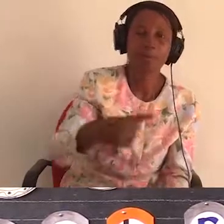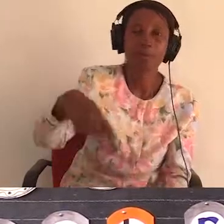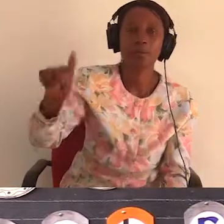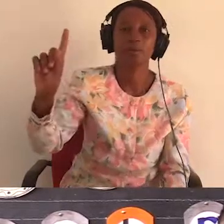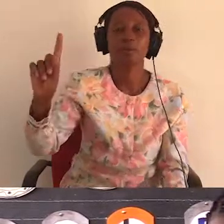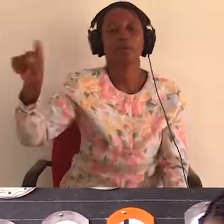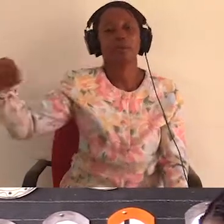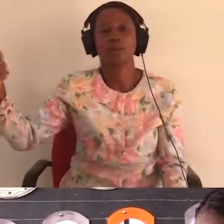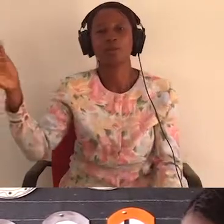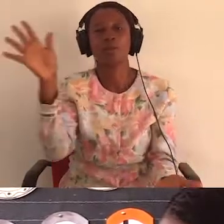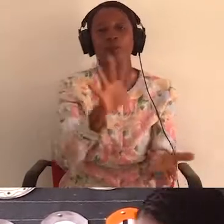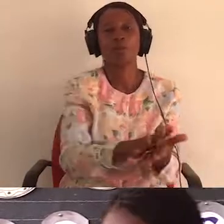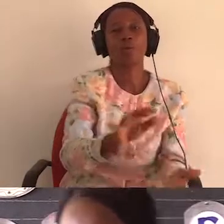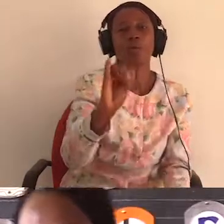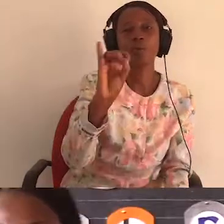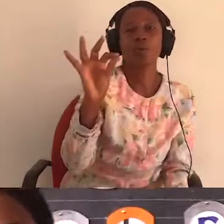go.